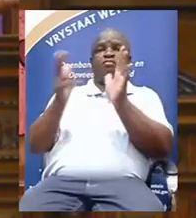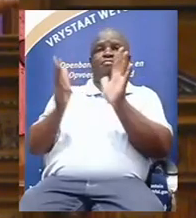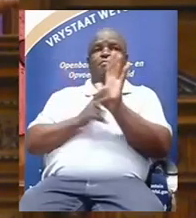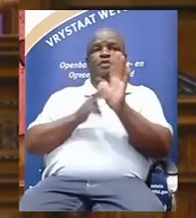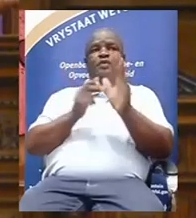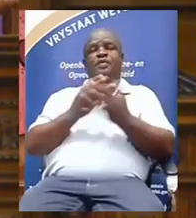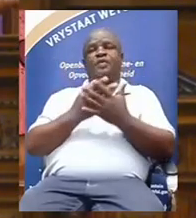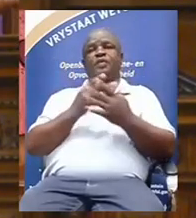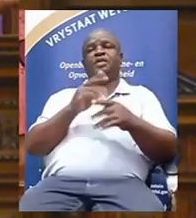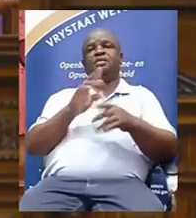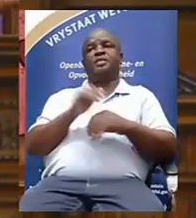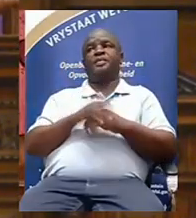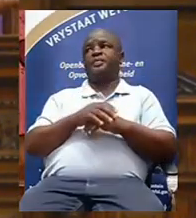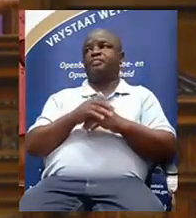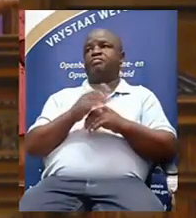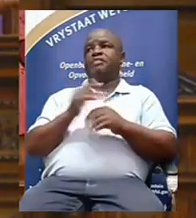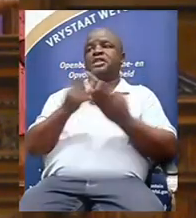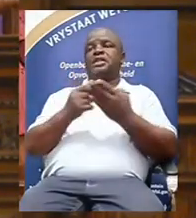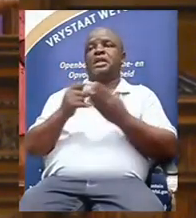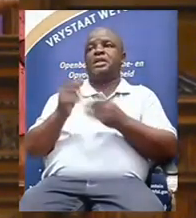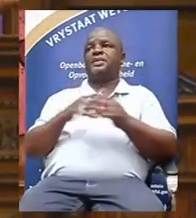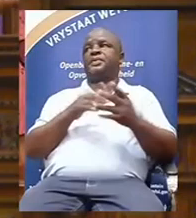mandates. Any discussion?